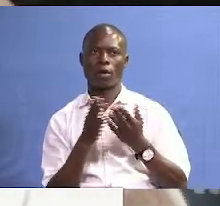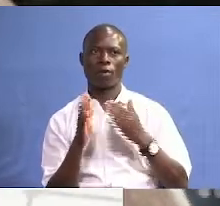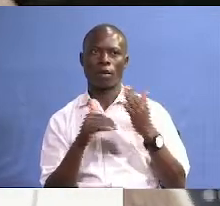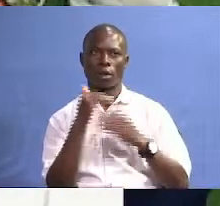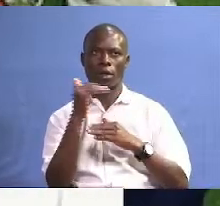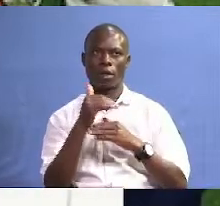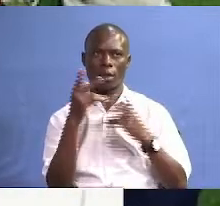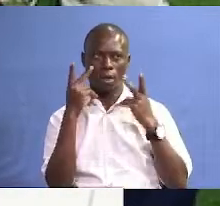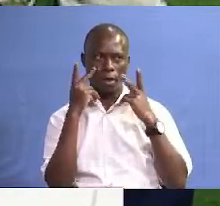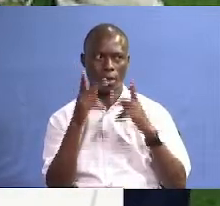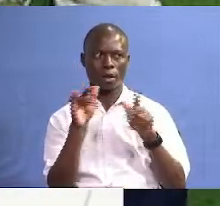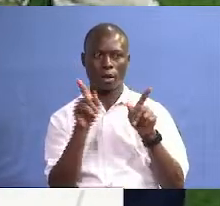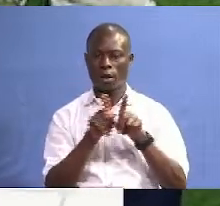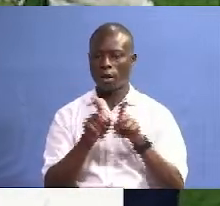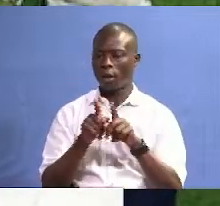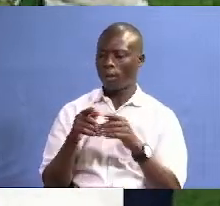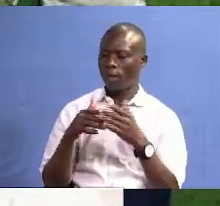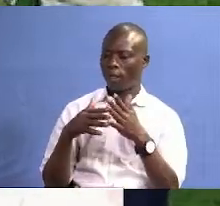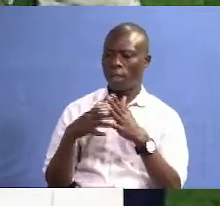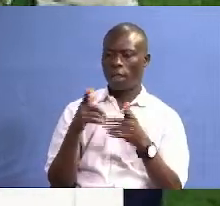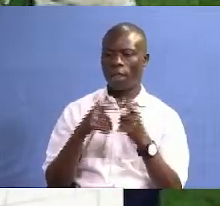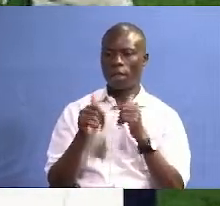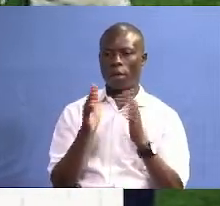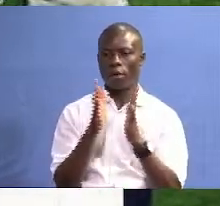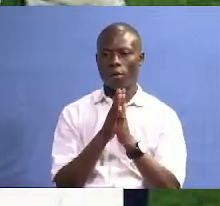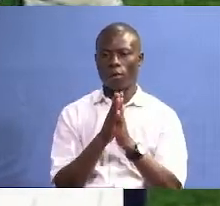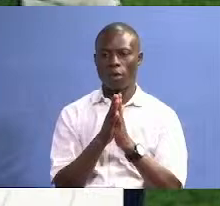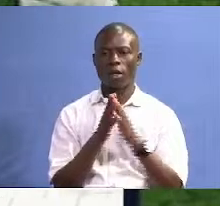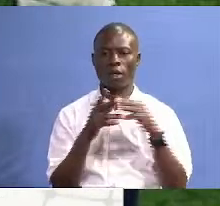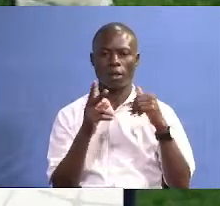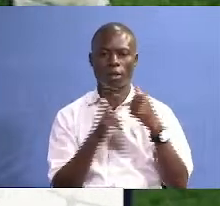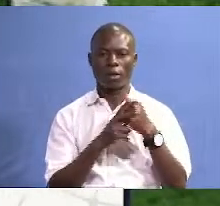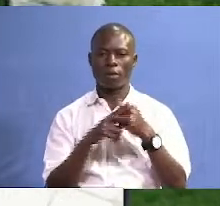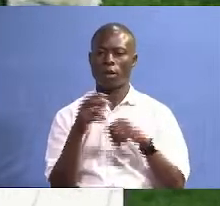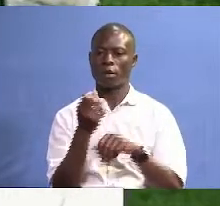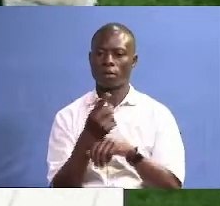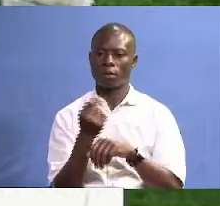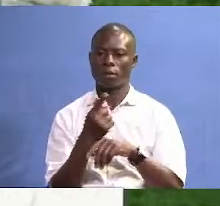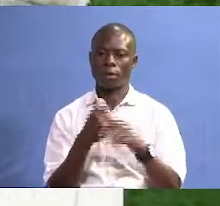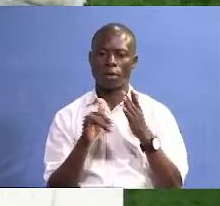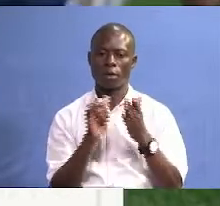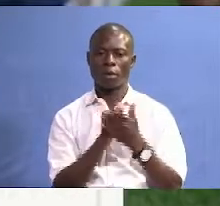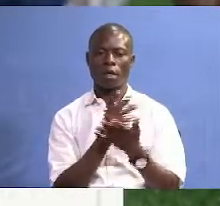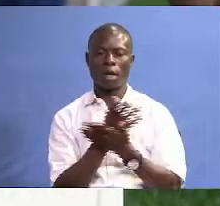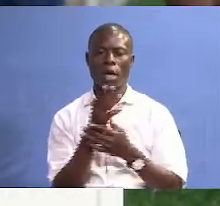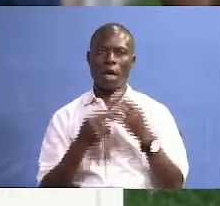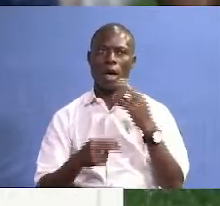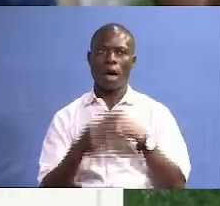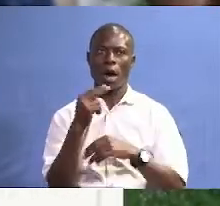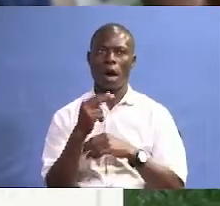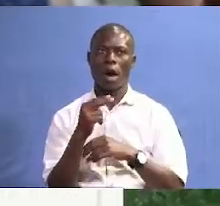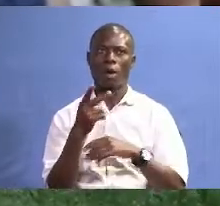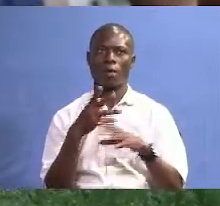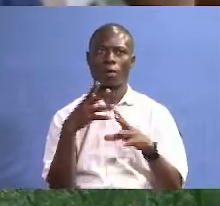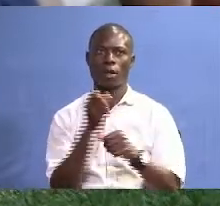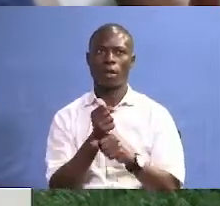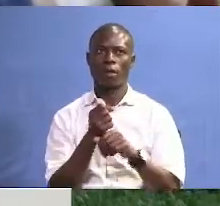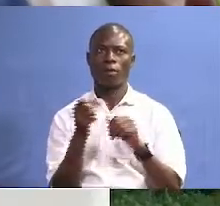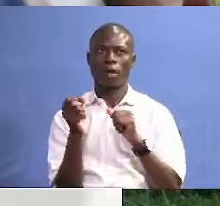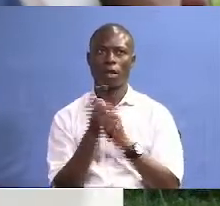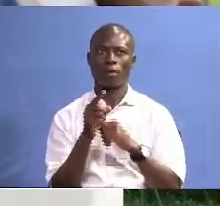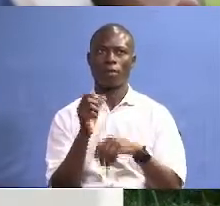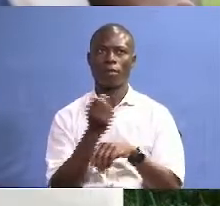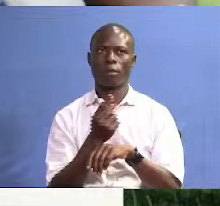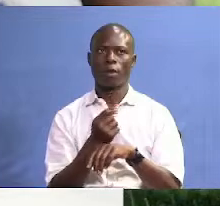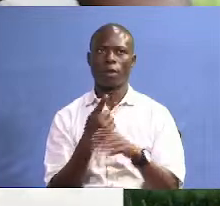brilliantly fired Netherlands ahead with a 7th minute screamer before Harry Kane struck home 11 minutes later